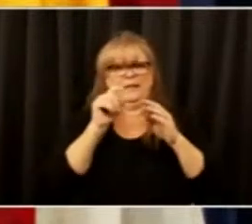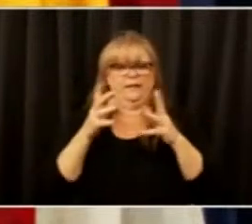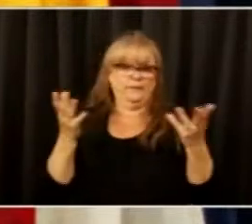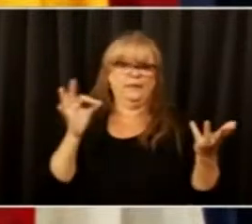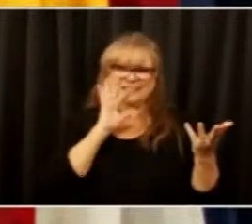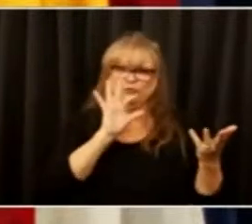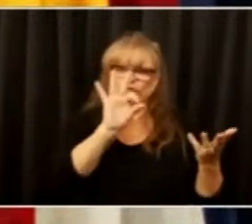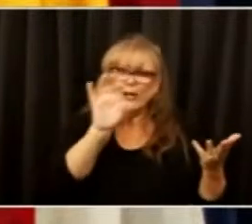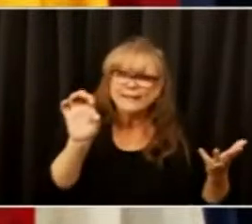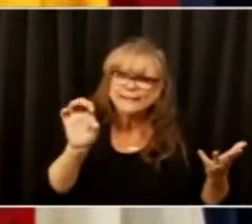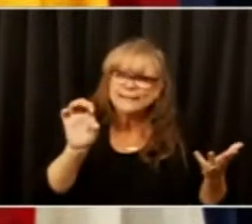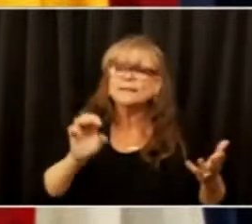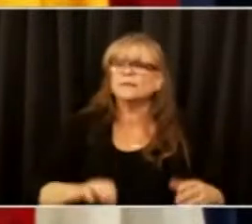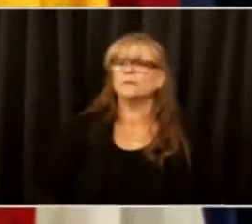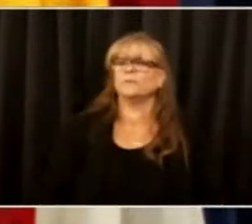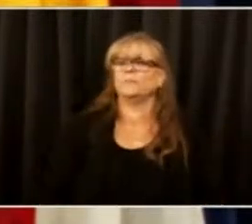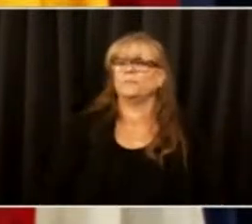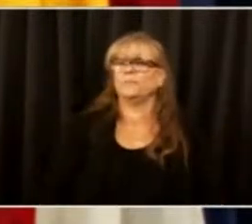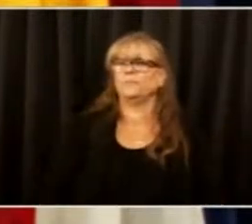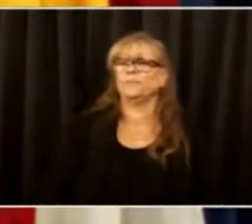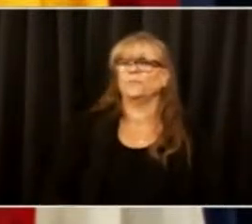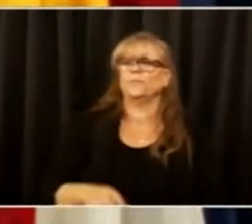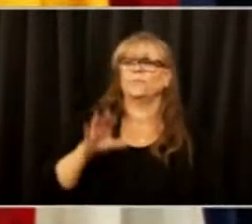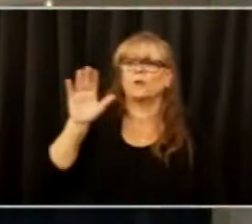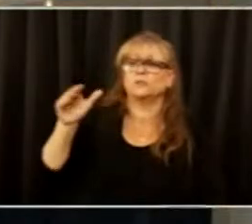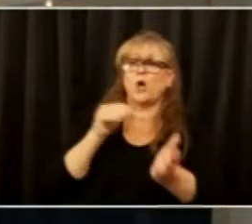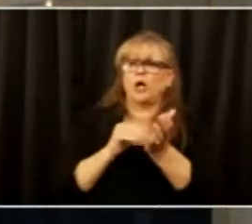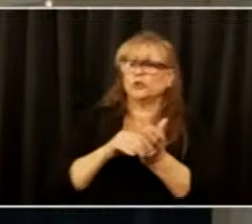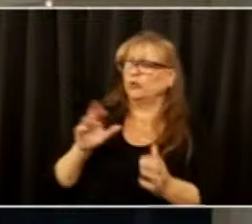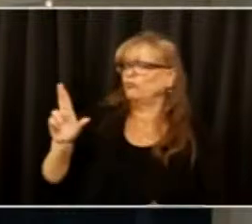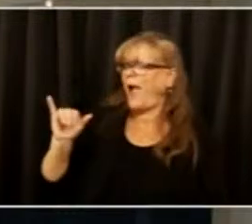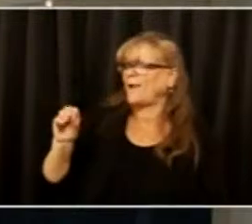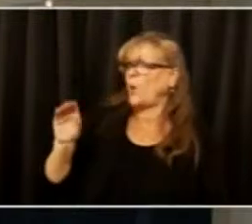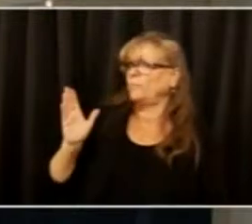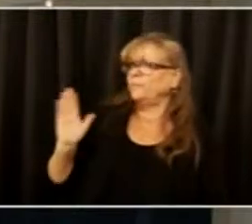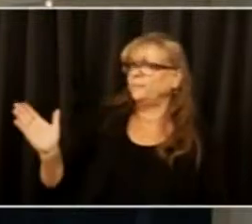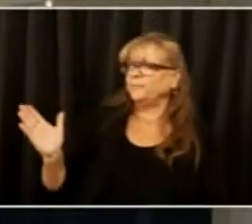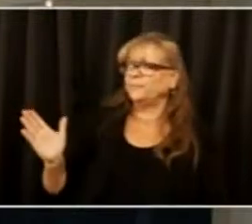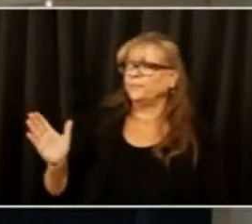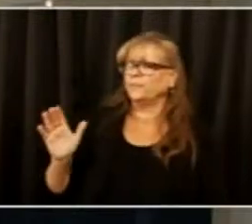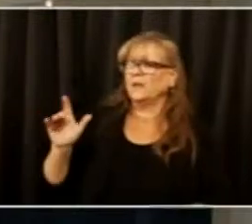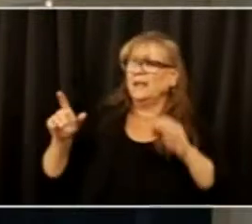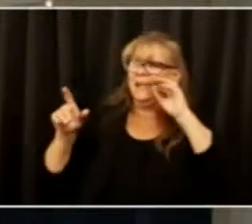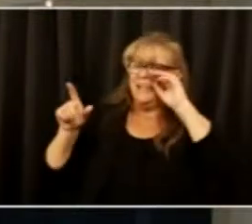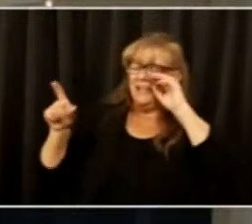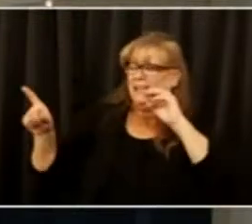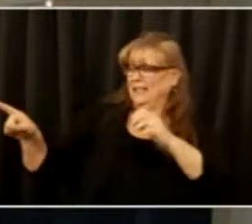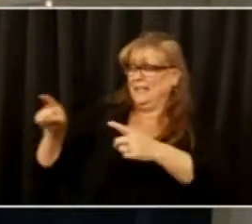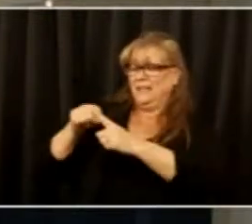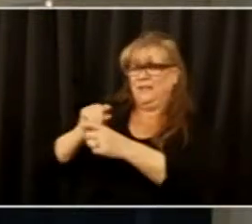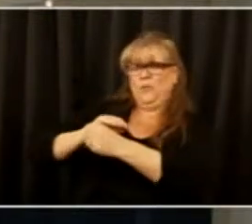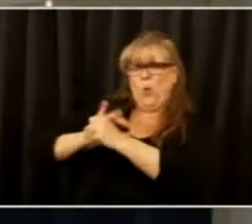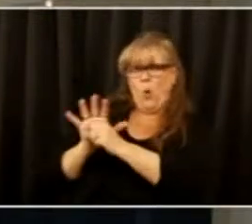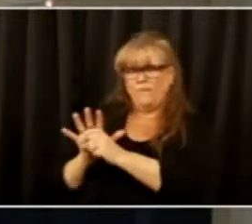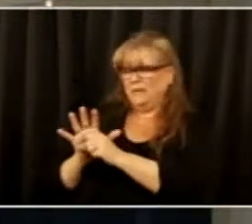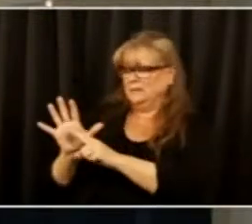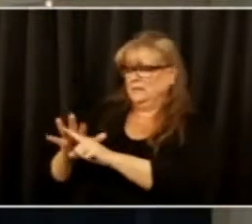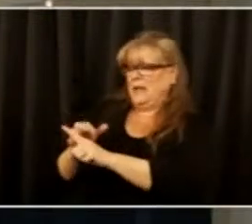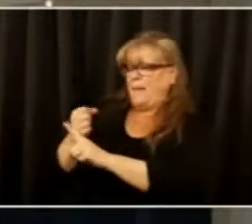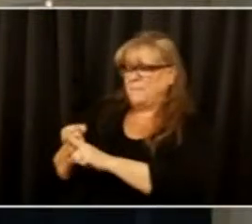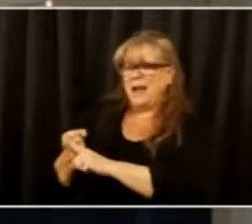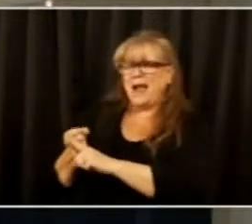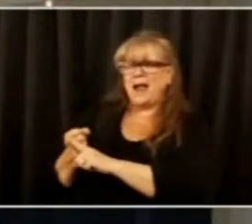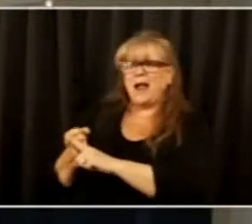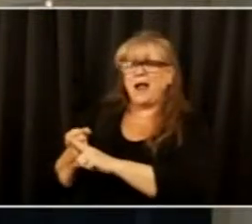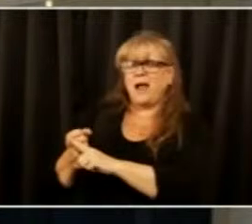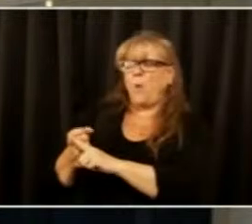You know, Dr. Rao, what have you seen about long-term effects of COVID? Because I get so frustrated when people say, I'm worried about long-term effects of the vaccine.